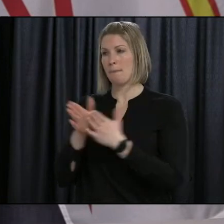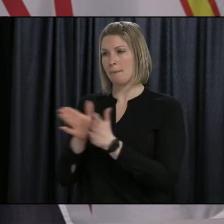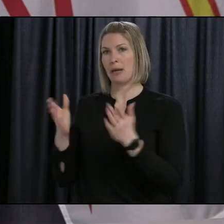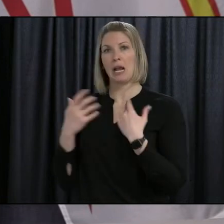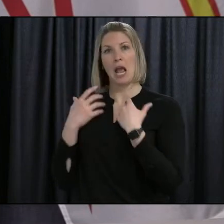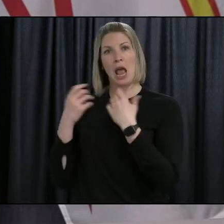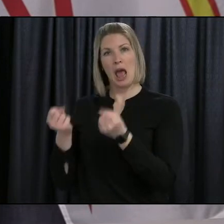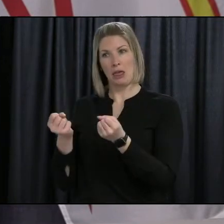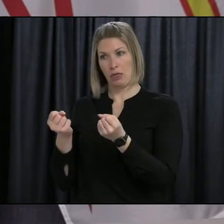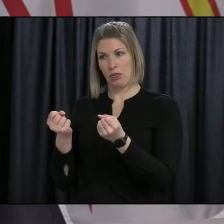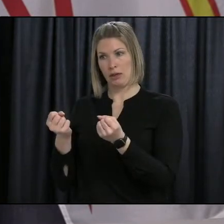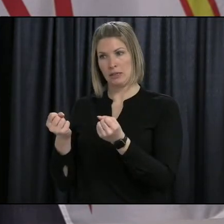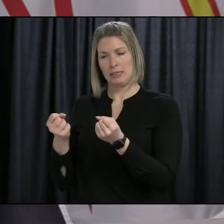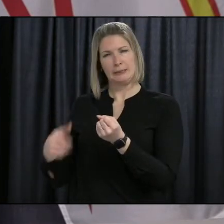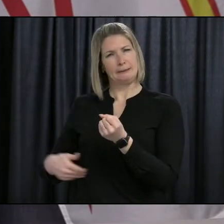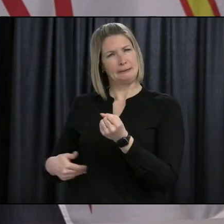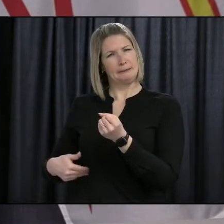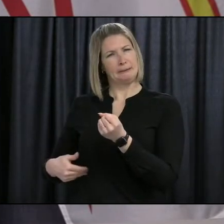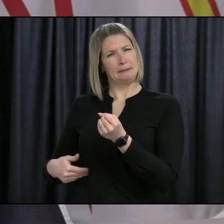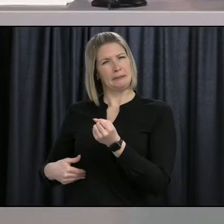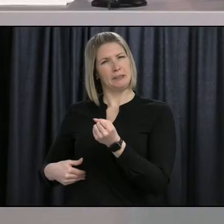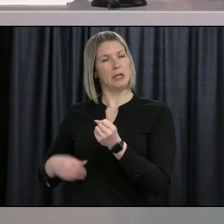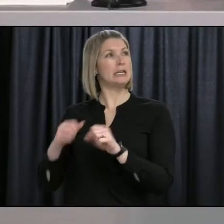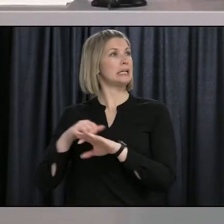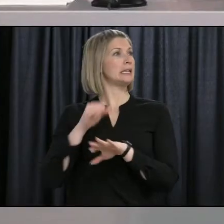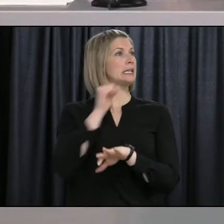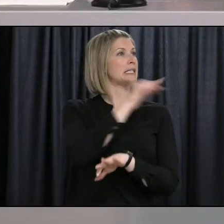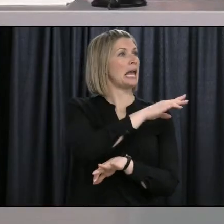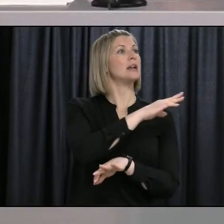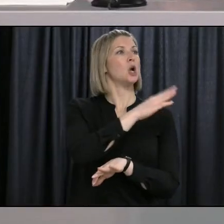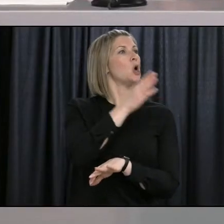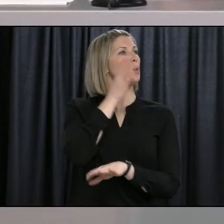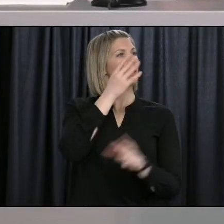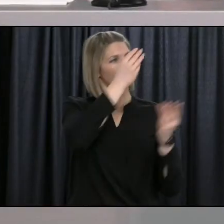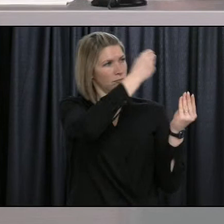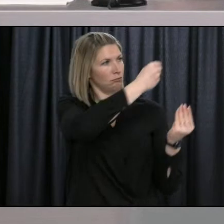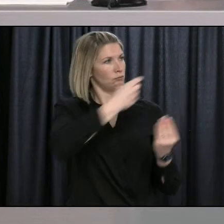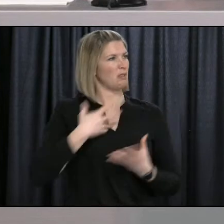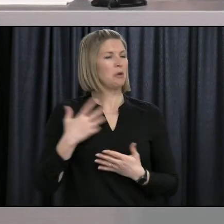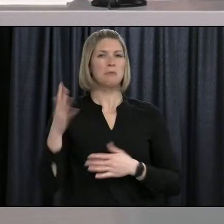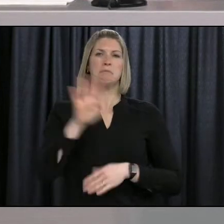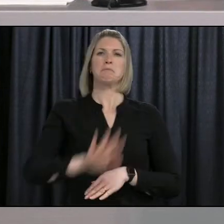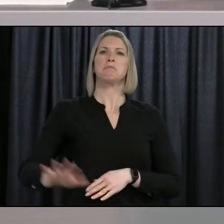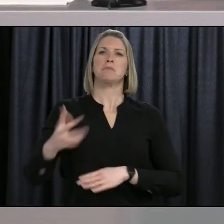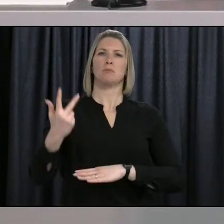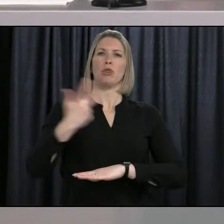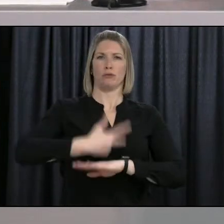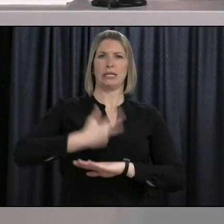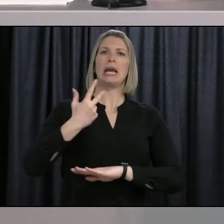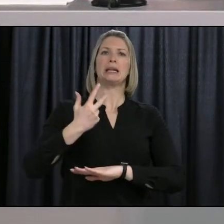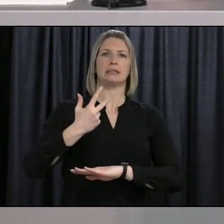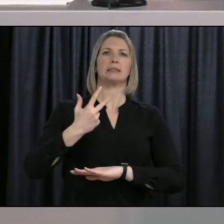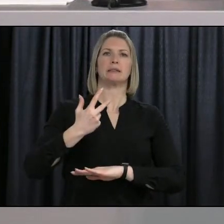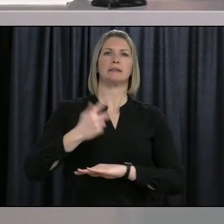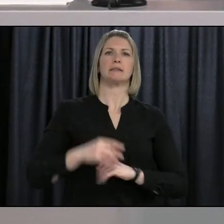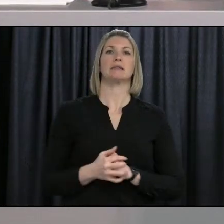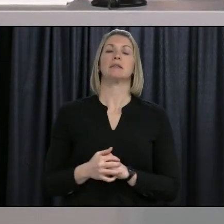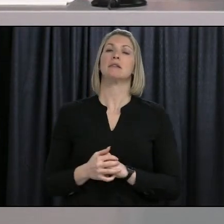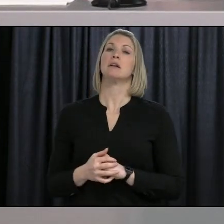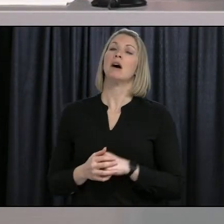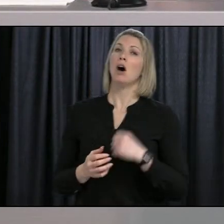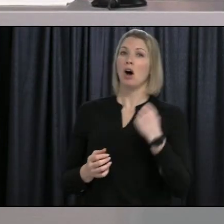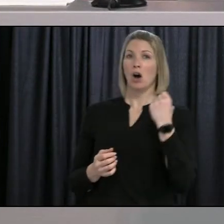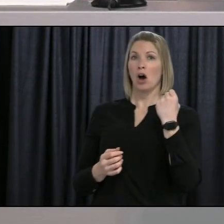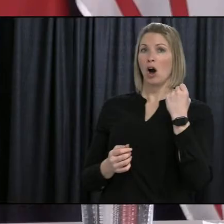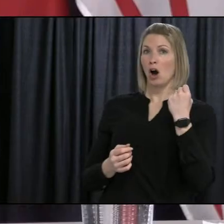in about 72 hours. I think it's just worth highlighting that, again, we're presuming that almost always that this is the variant and treating